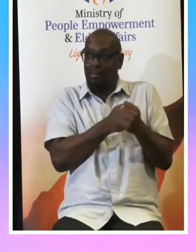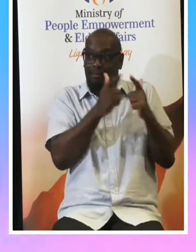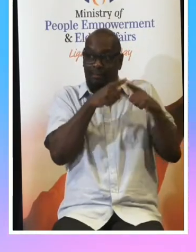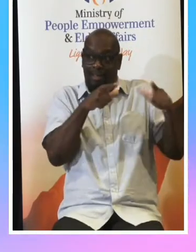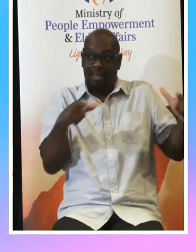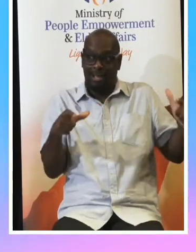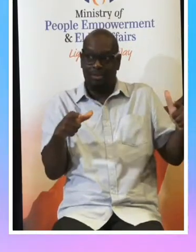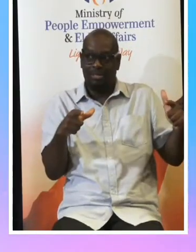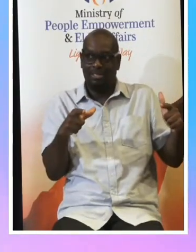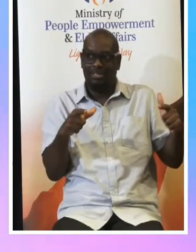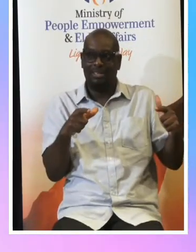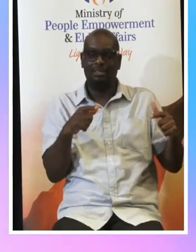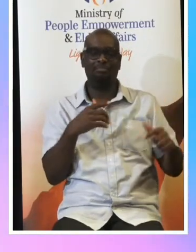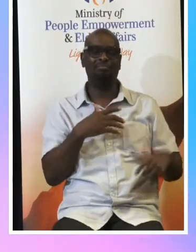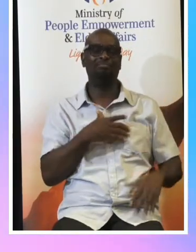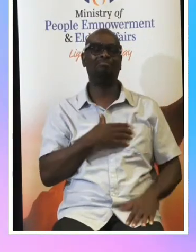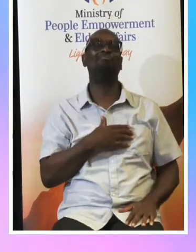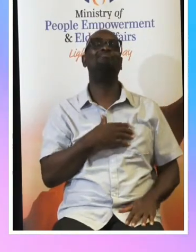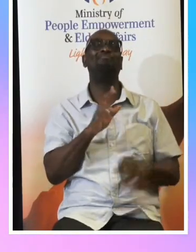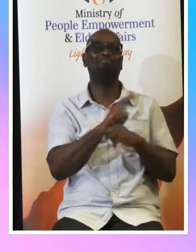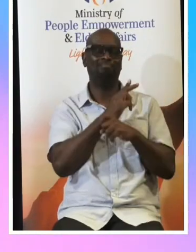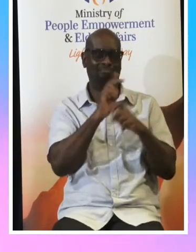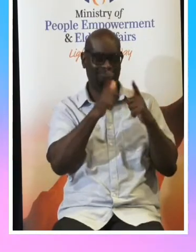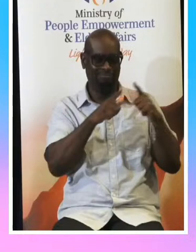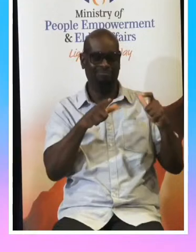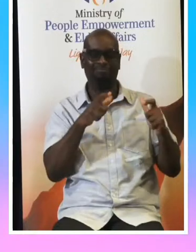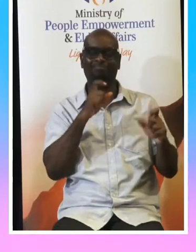and pronunciation,